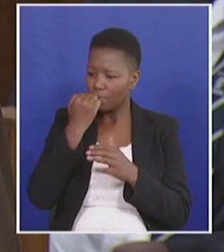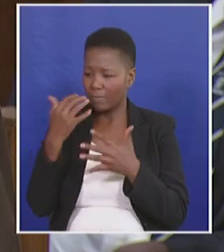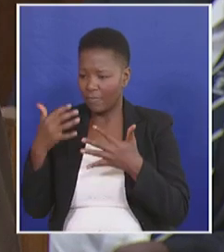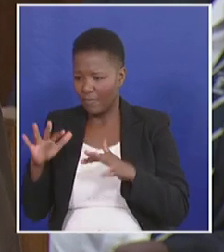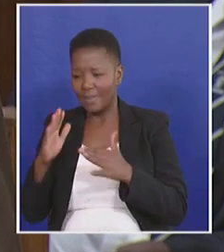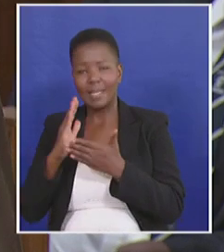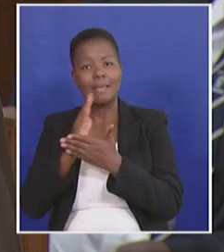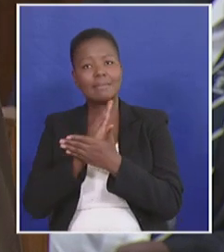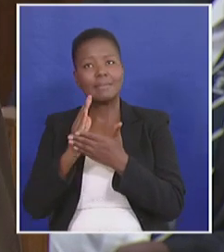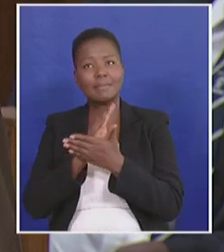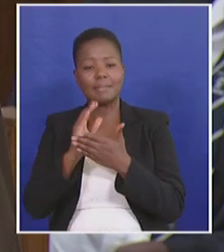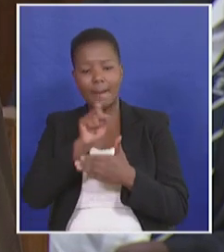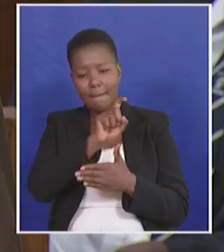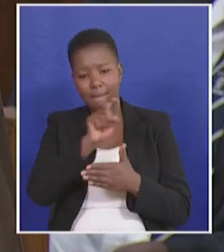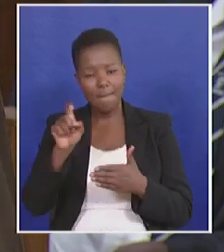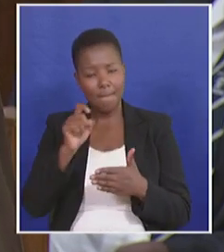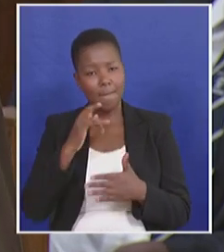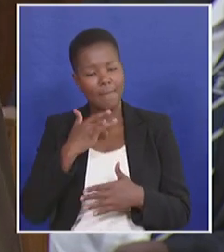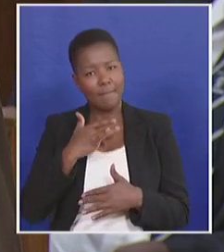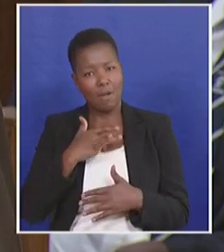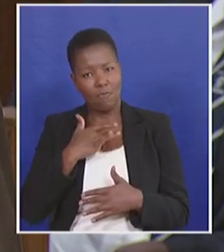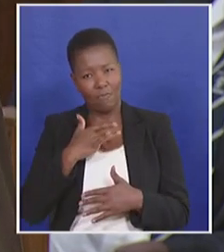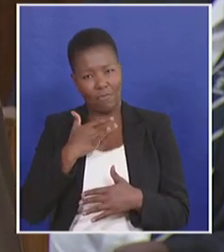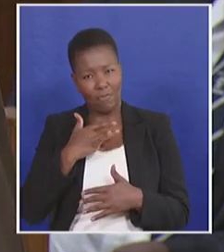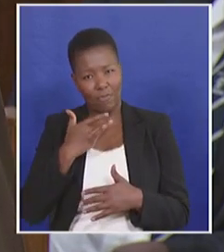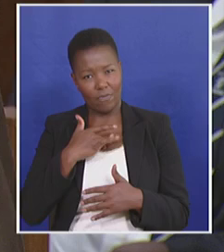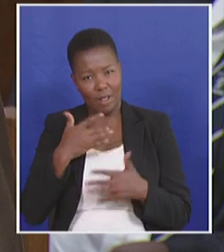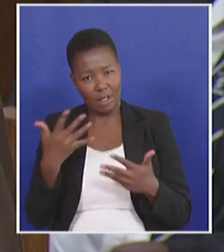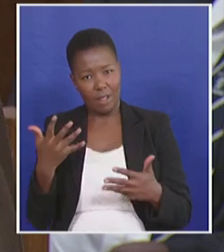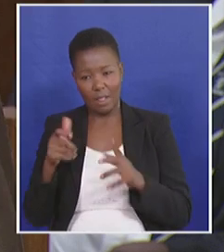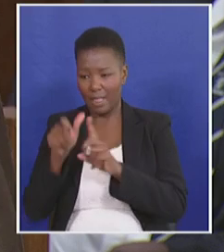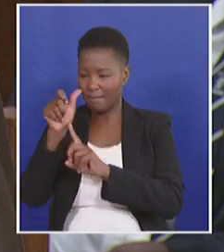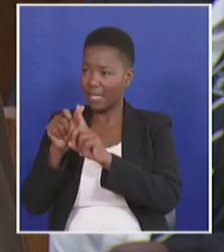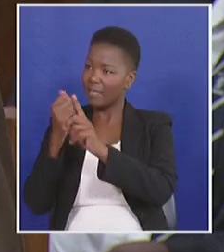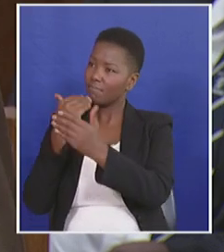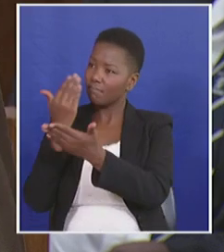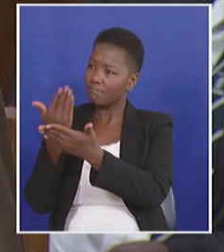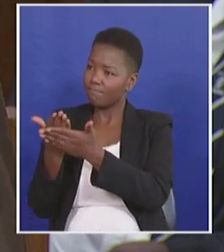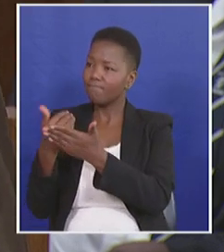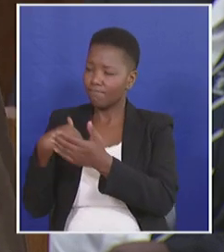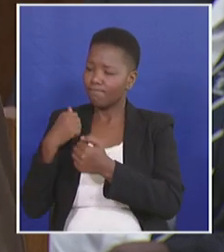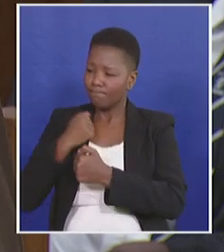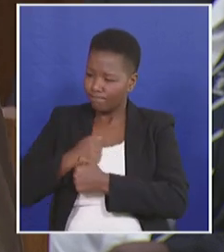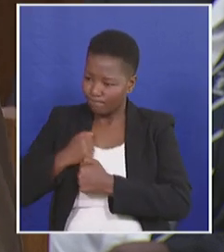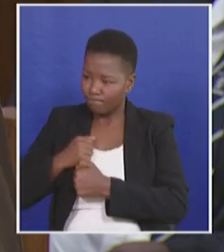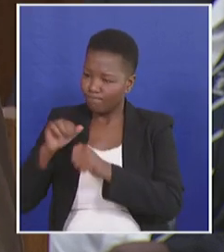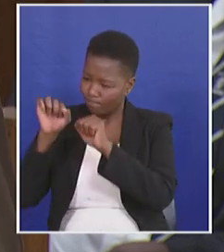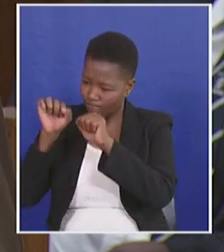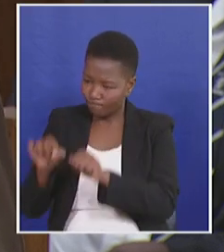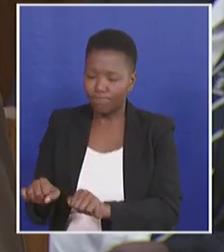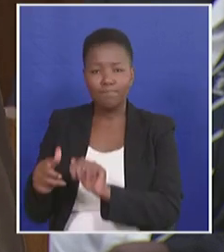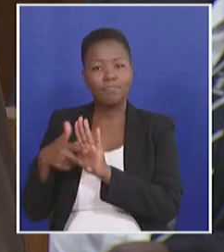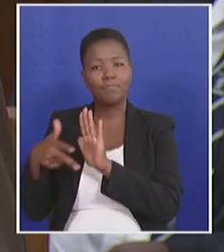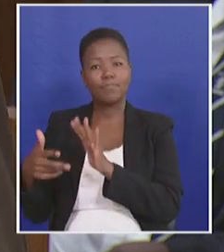feeling that those that have applied for amnesty have been granted